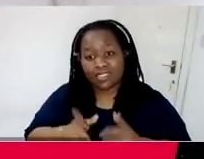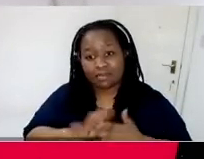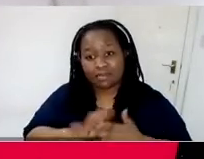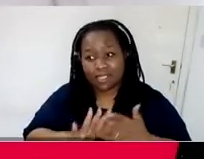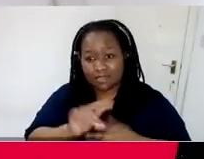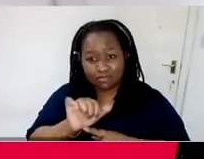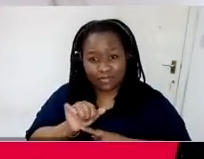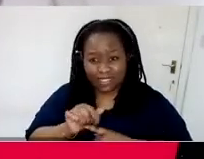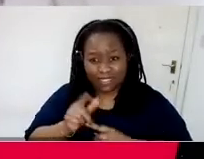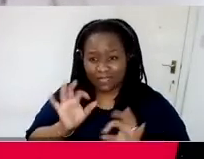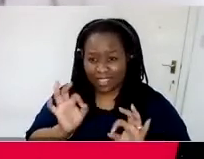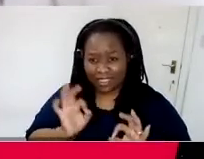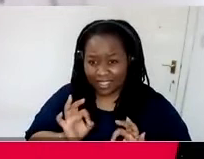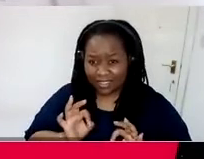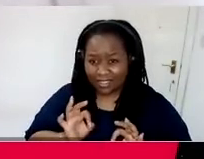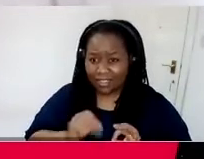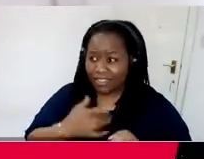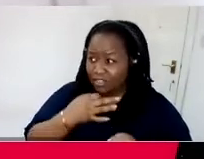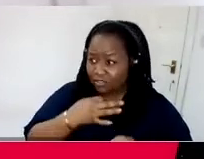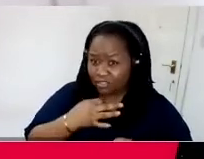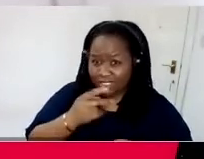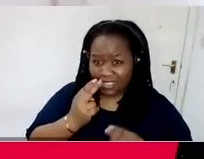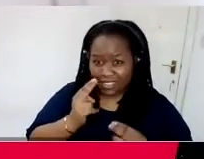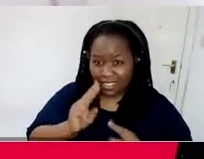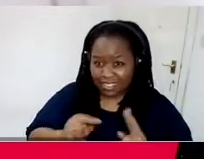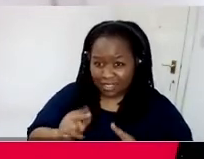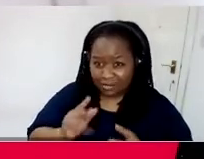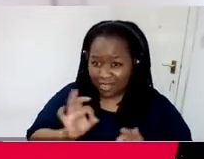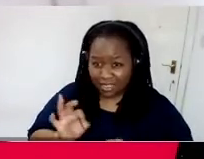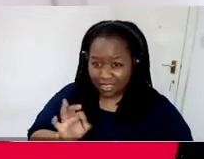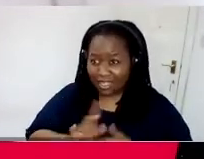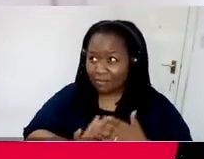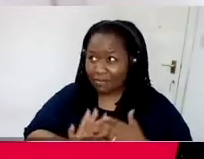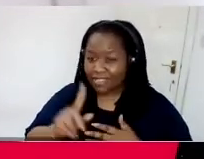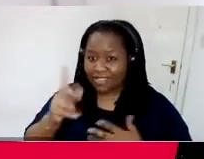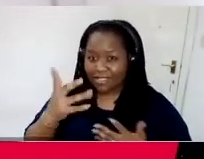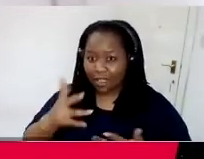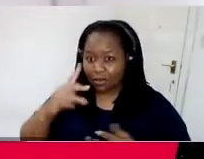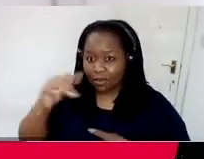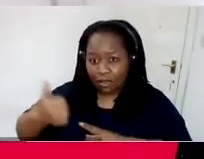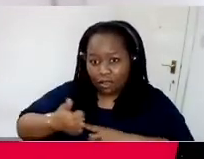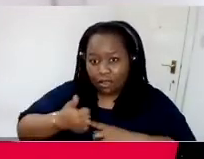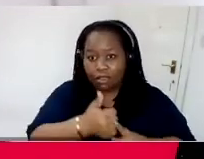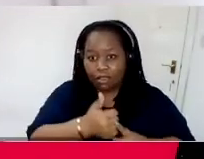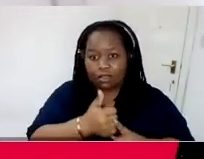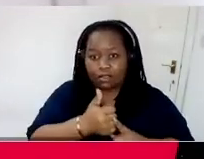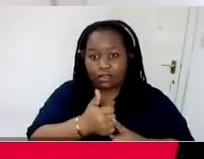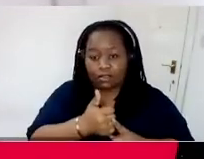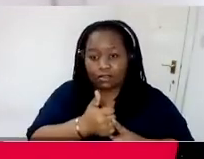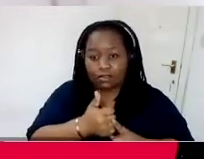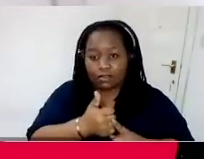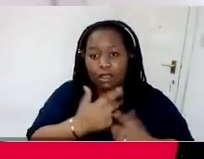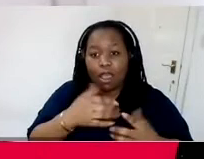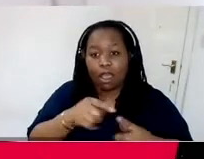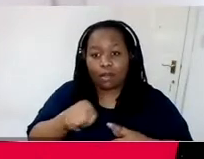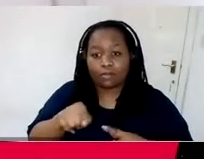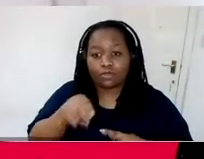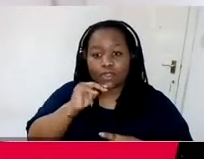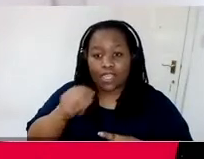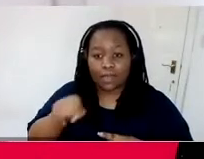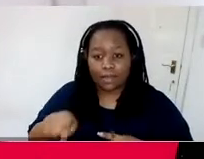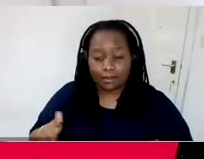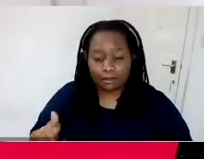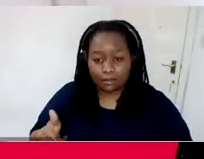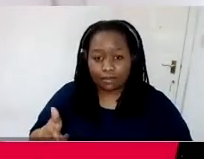preventive, risk assessment actually ends up facilitating harm, because arms exports to the Saudi